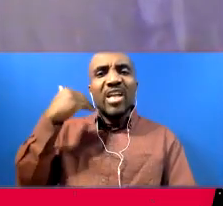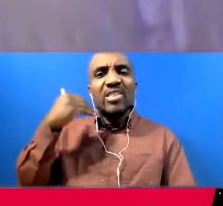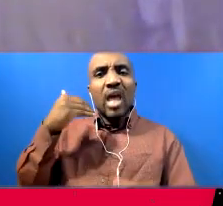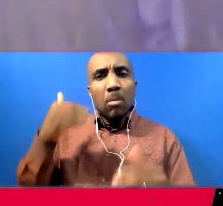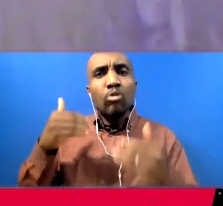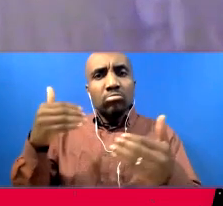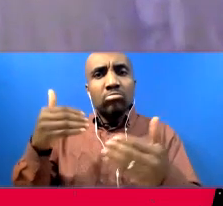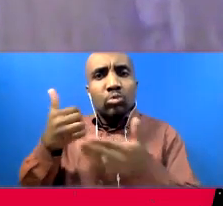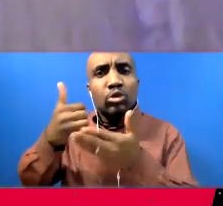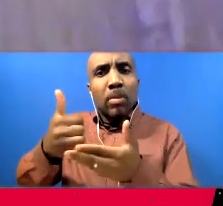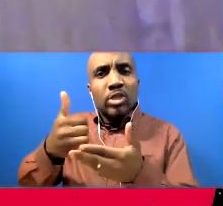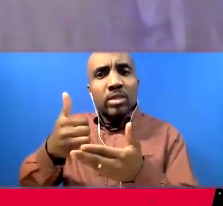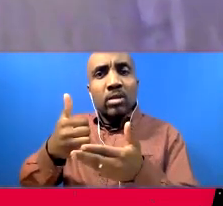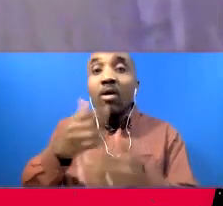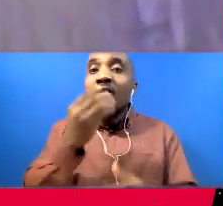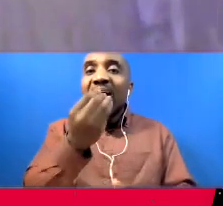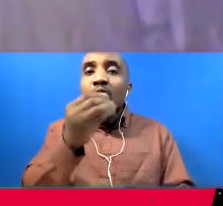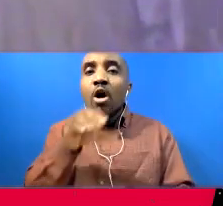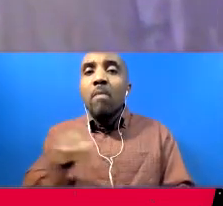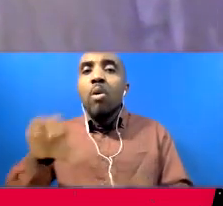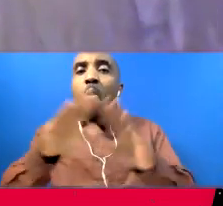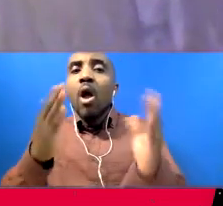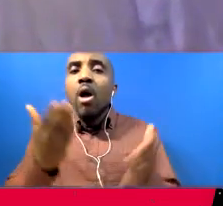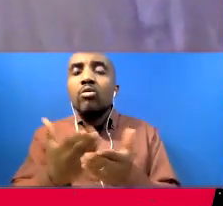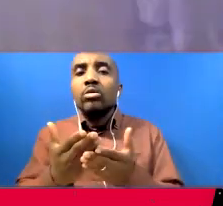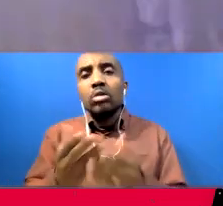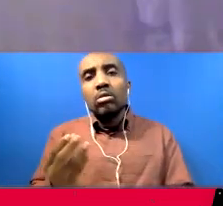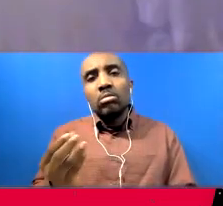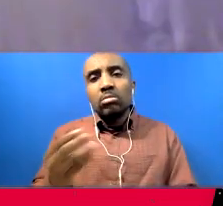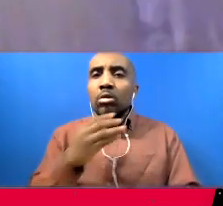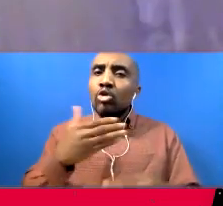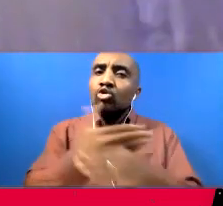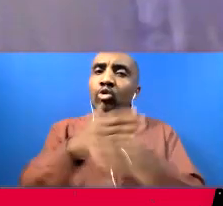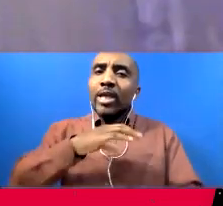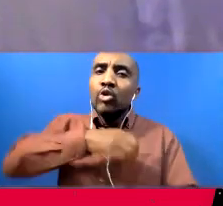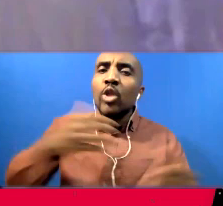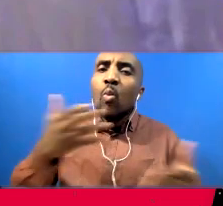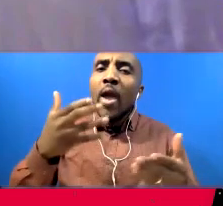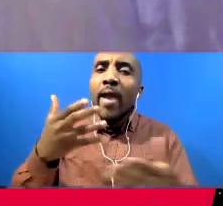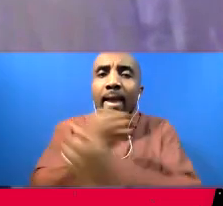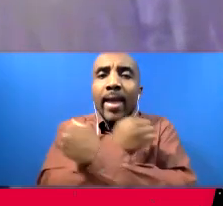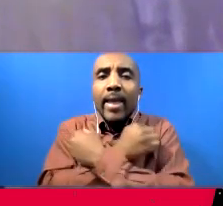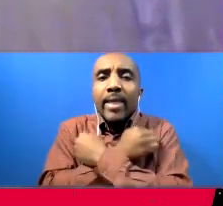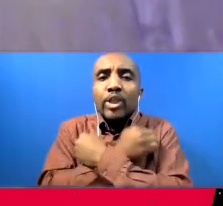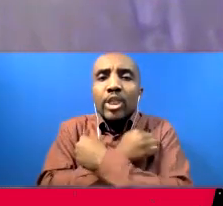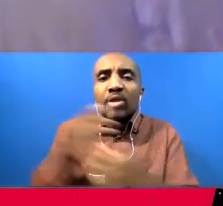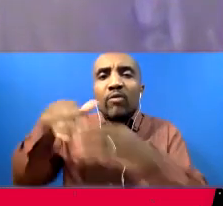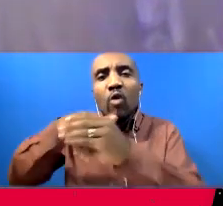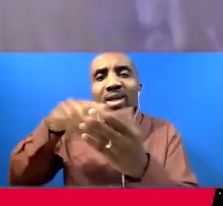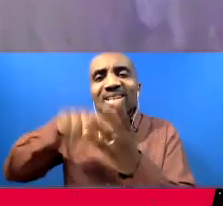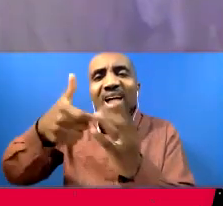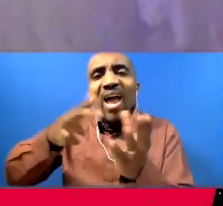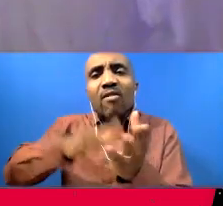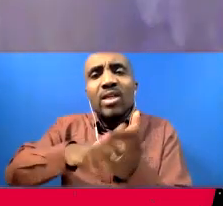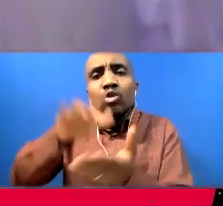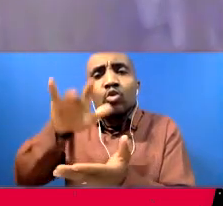revolts we were witnessing in the Arab world at the time. This trade union was in Egypt, so they were involved in the mobilizations in Tahrir Square.